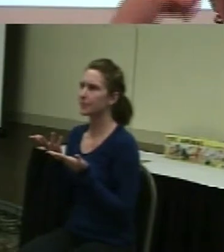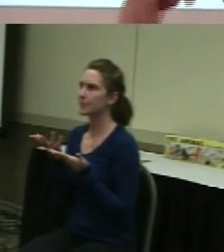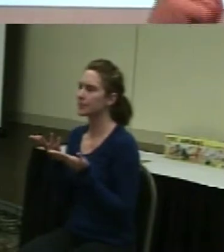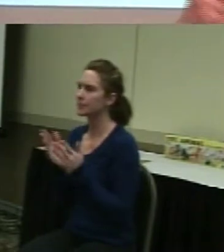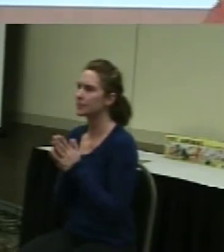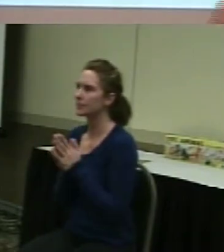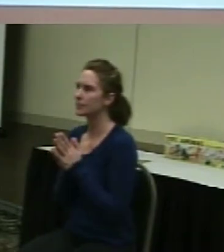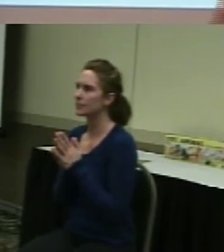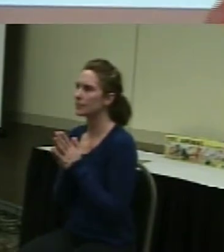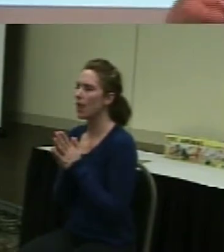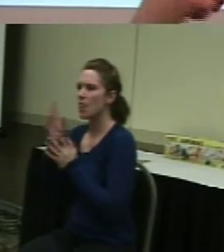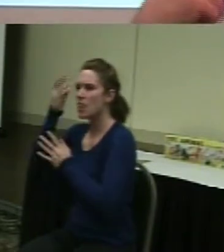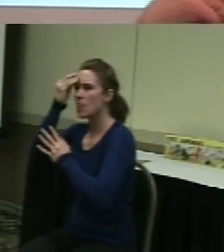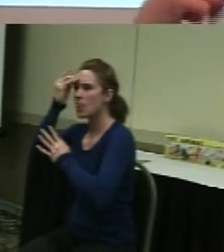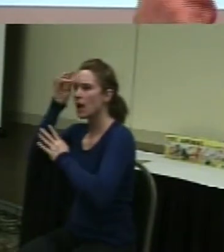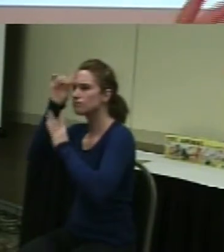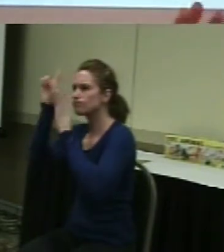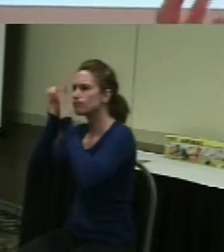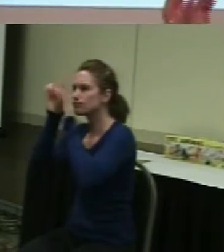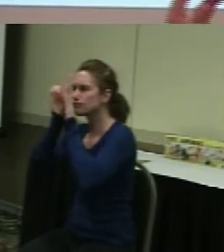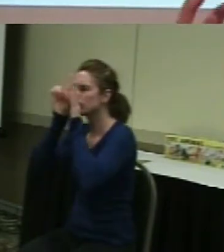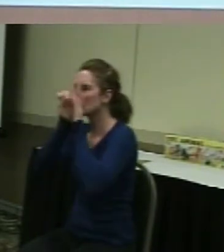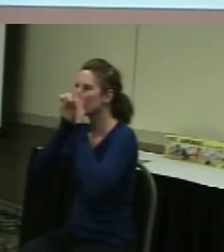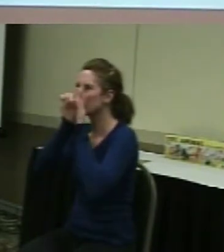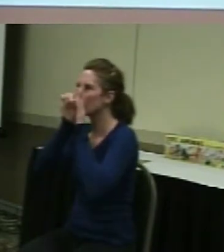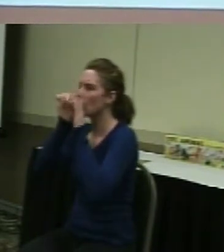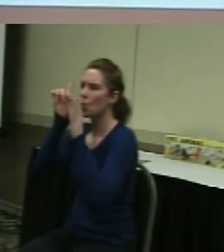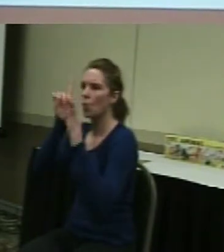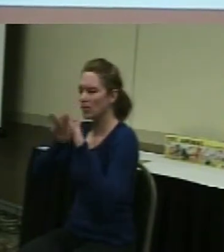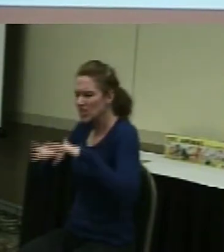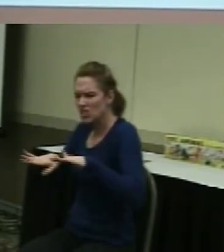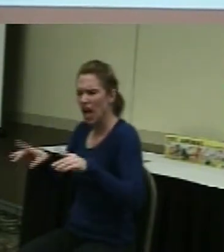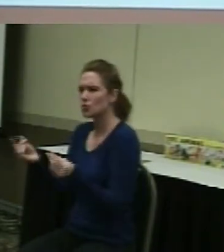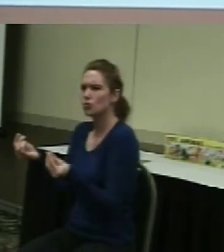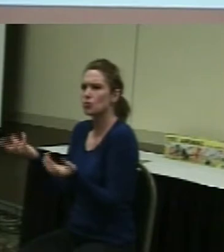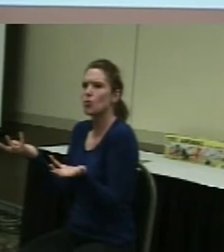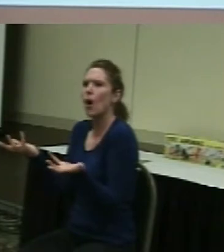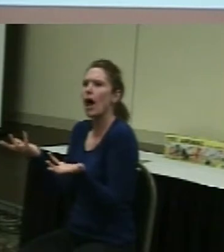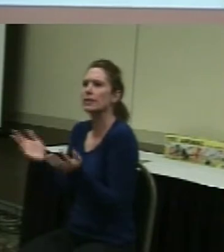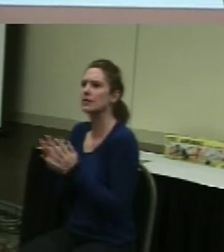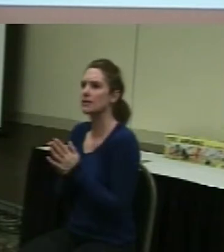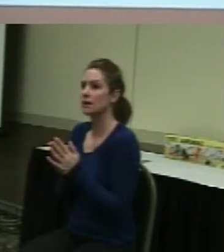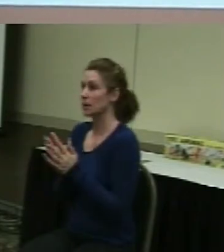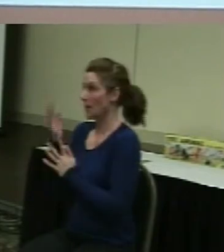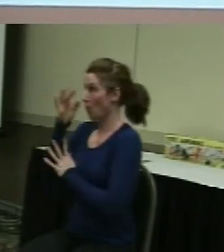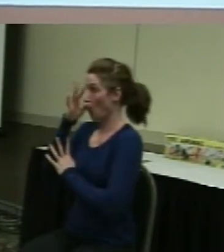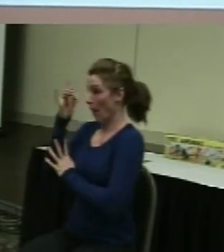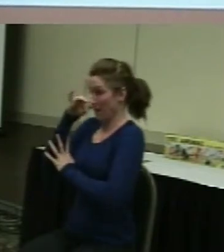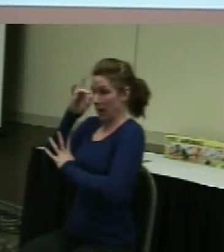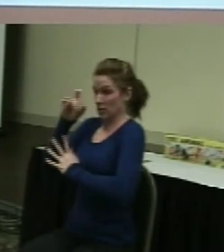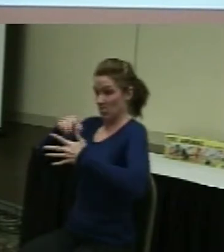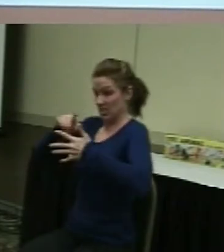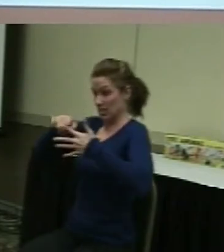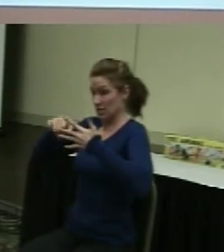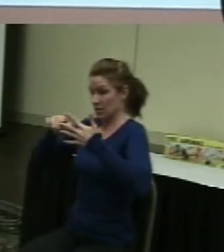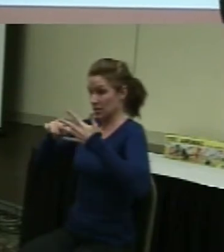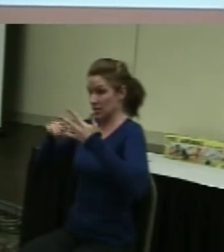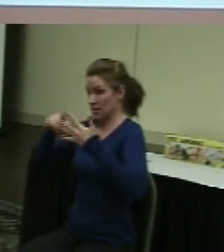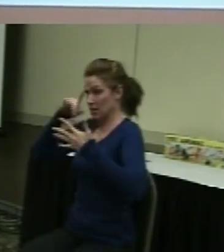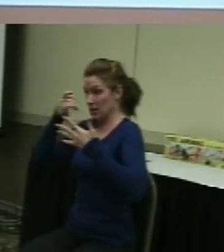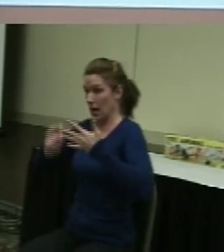little, thoughts and what is this child doing? Is it because this? Is it because that? Is it because this?